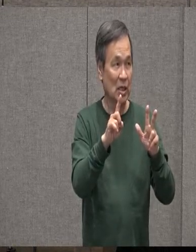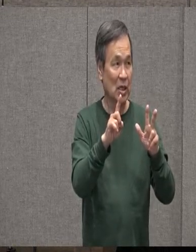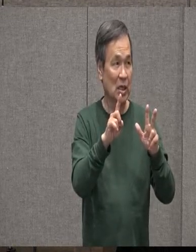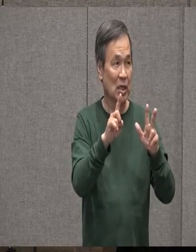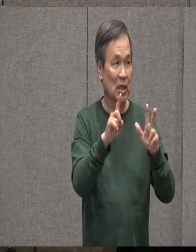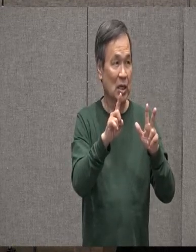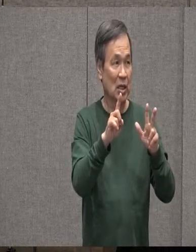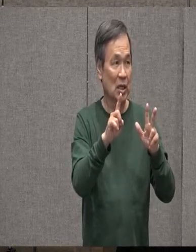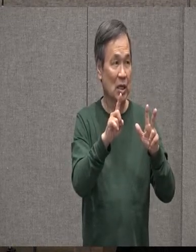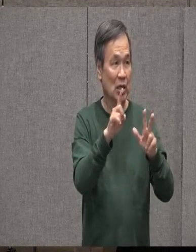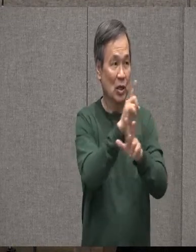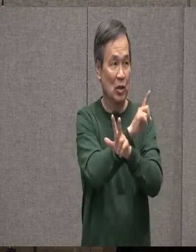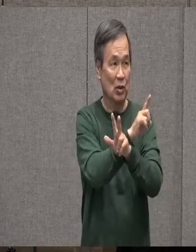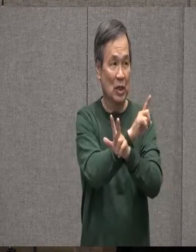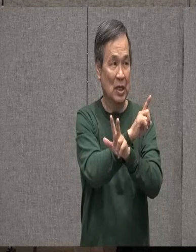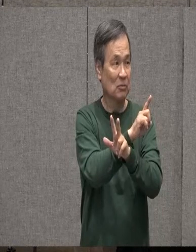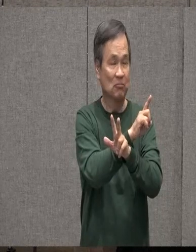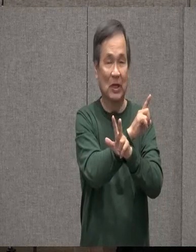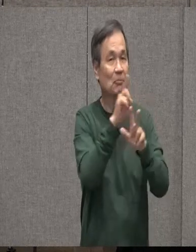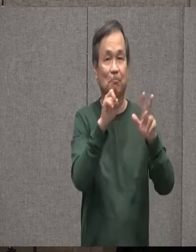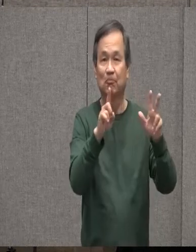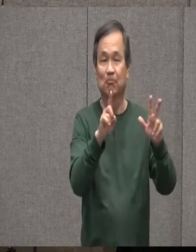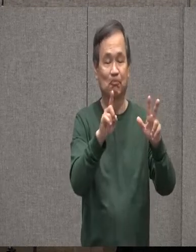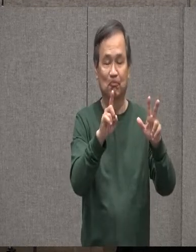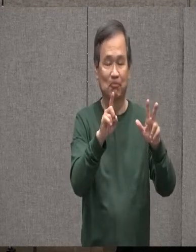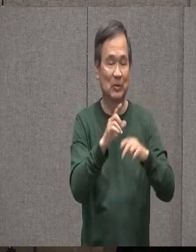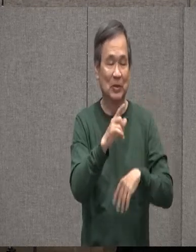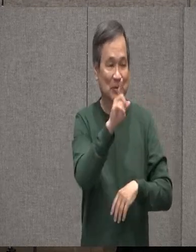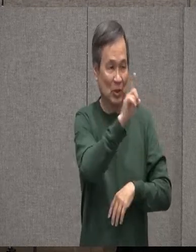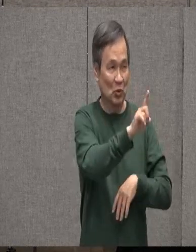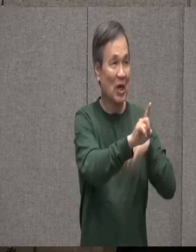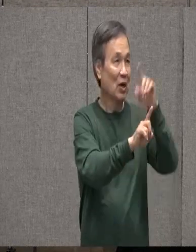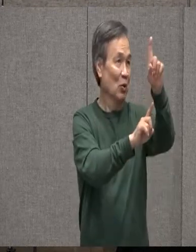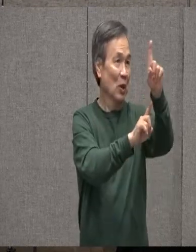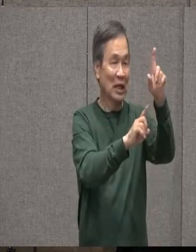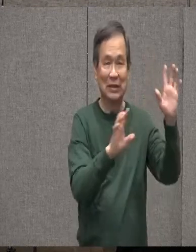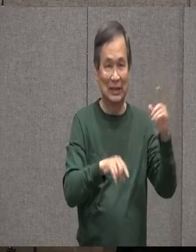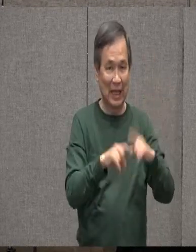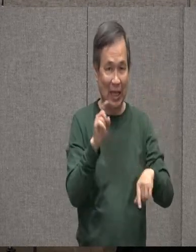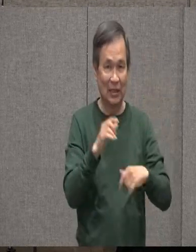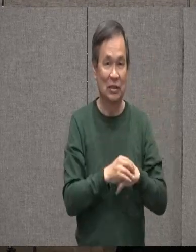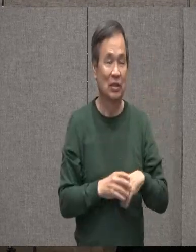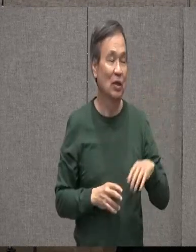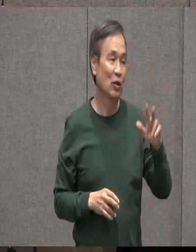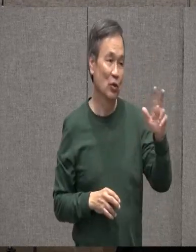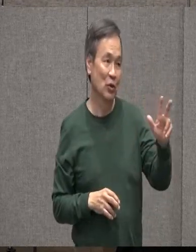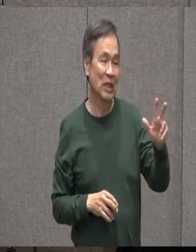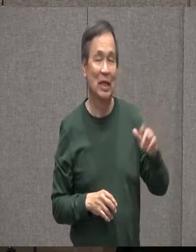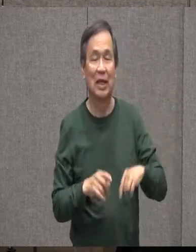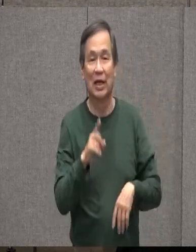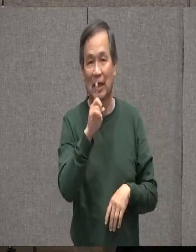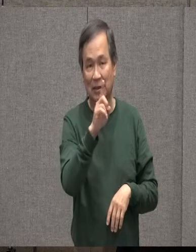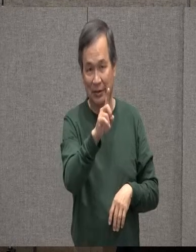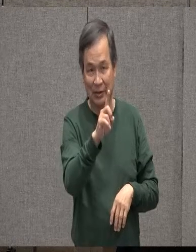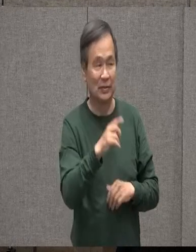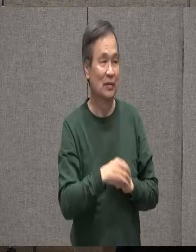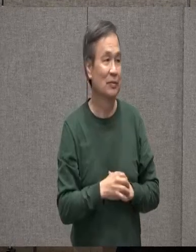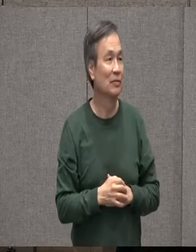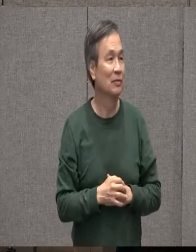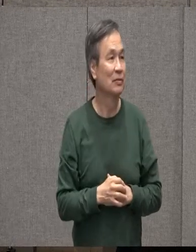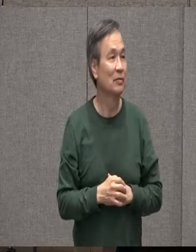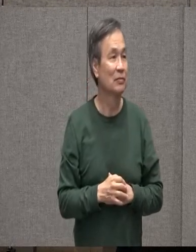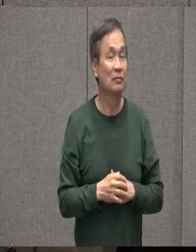this has got to be a 1 if I'm doing everything correct. And now I need to figure out what's going to happen here. Oh, this